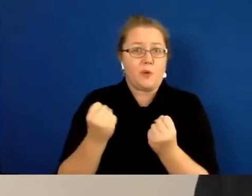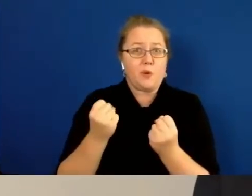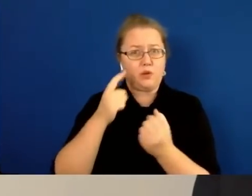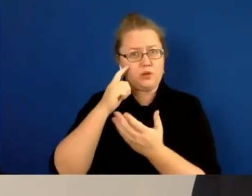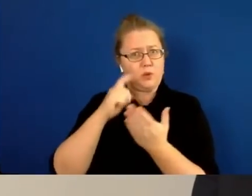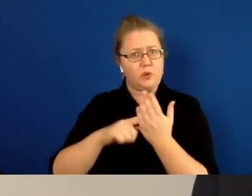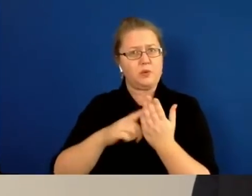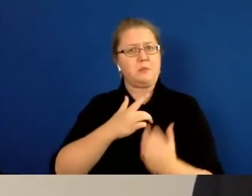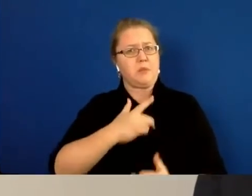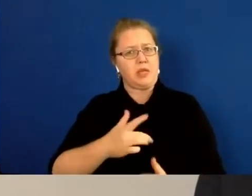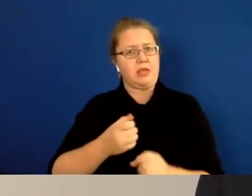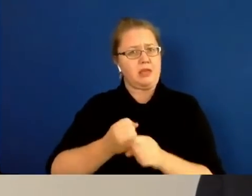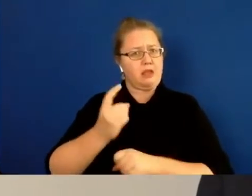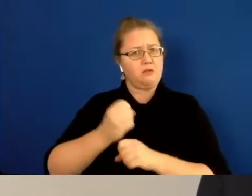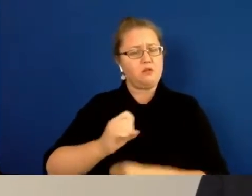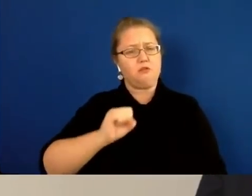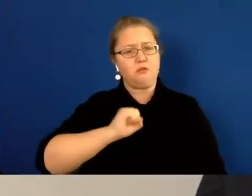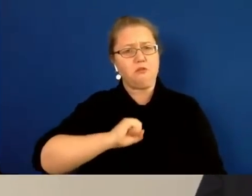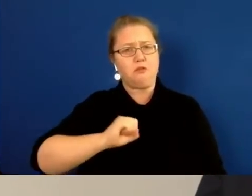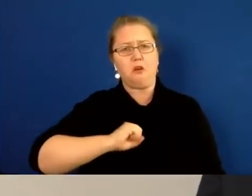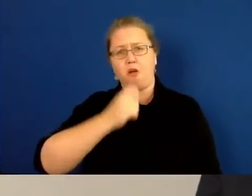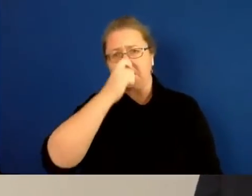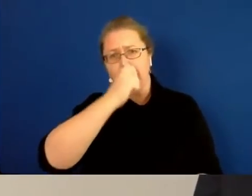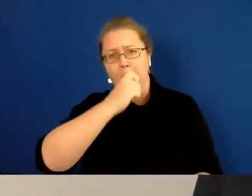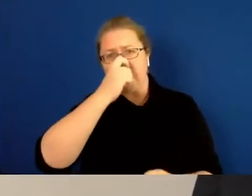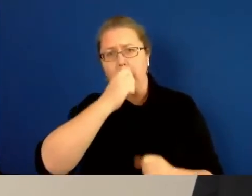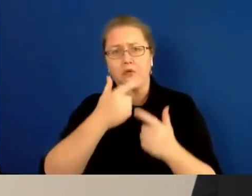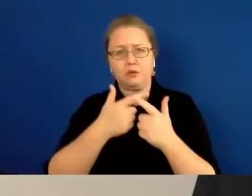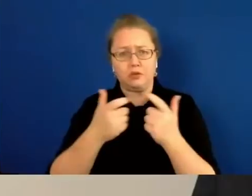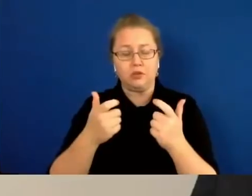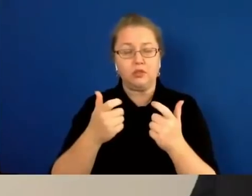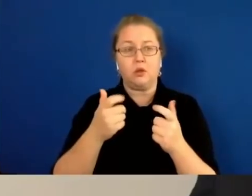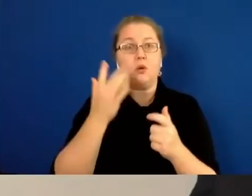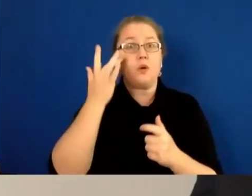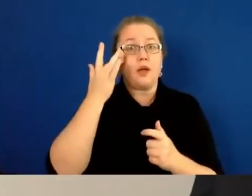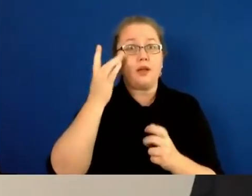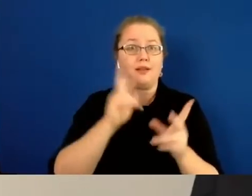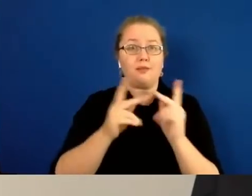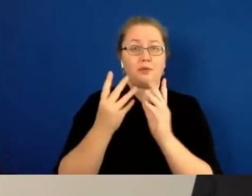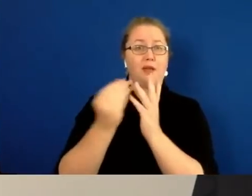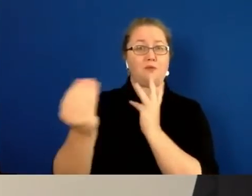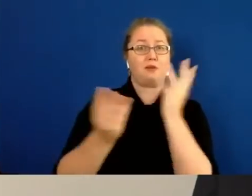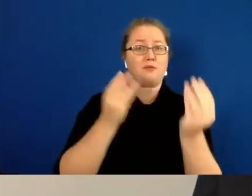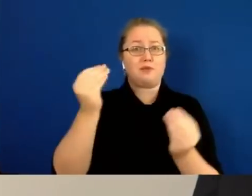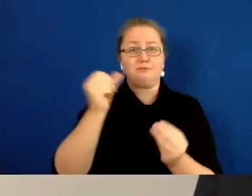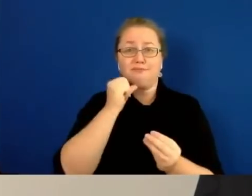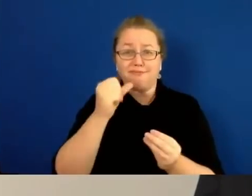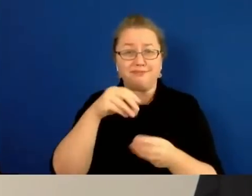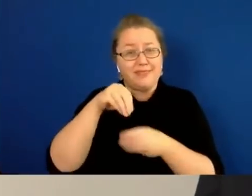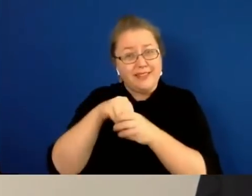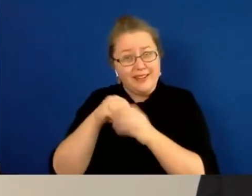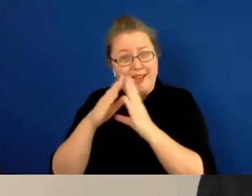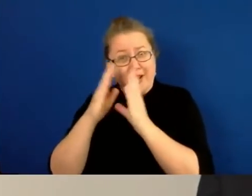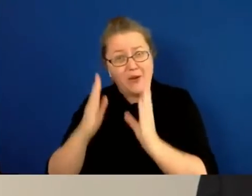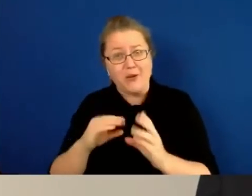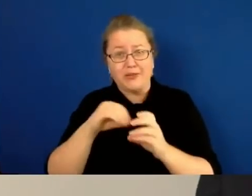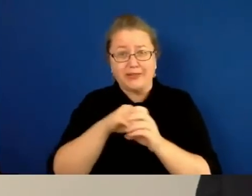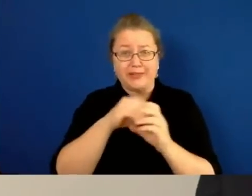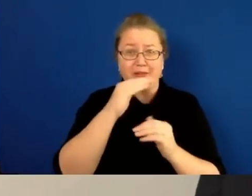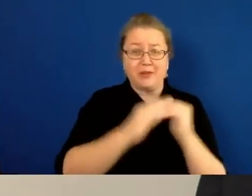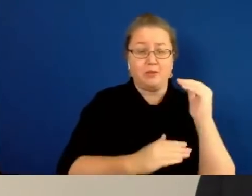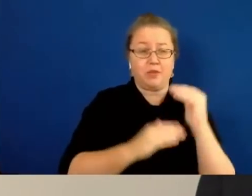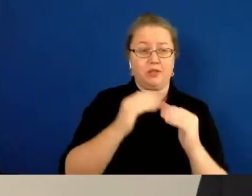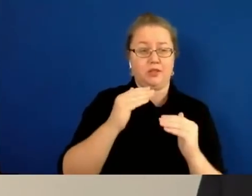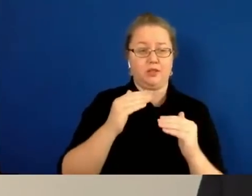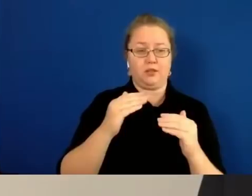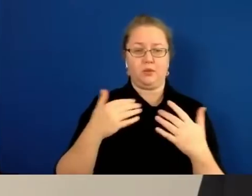that, tragically, has led to an increase in the numbers of cases of COVID-19 that we're seeing. We also know that